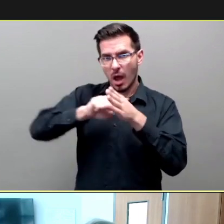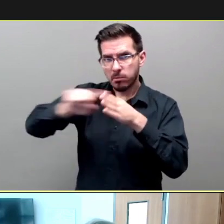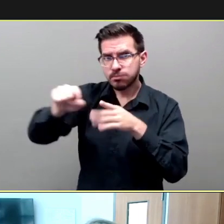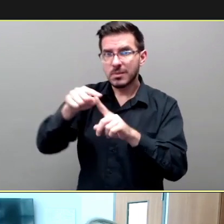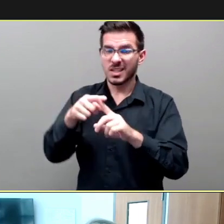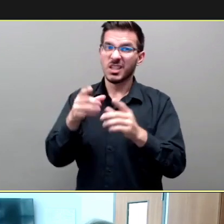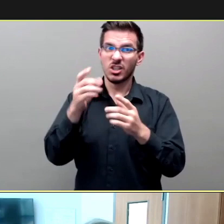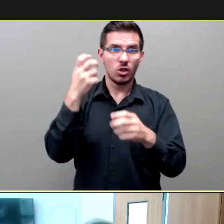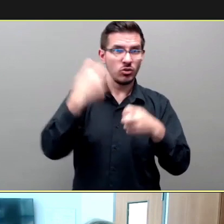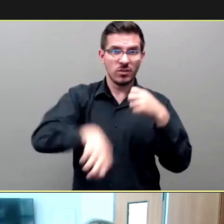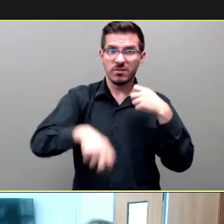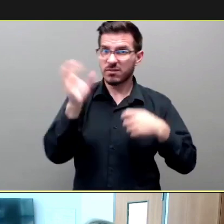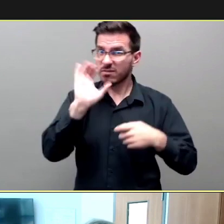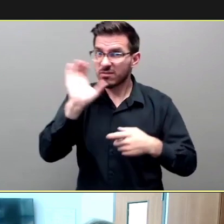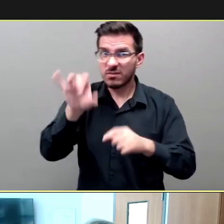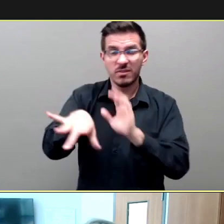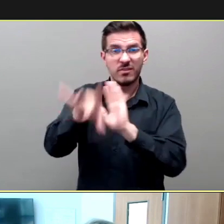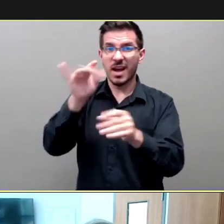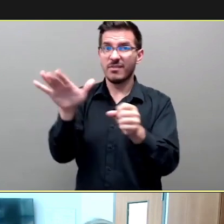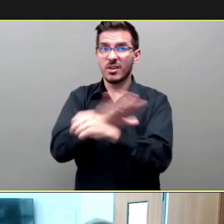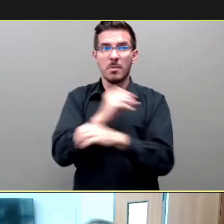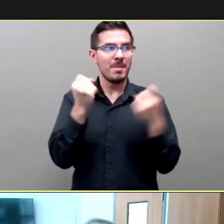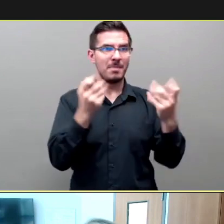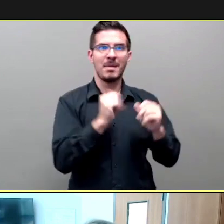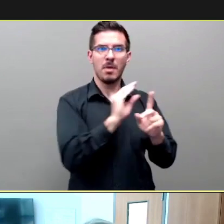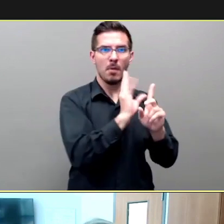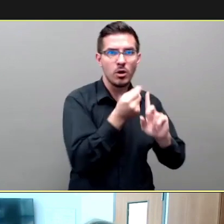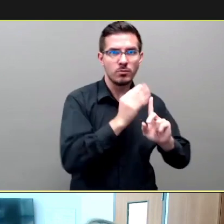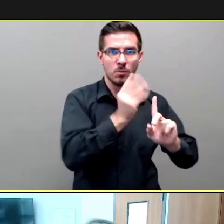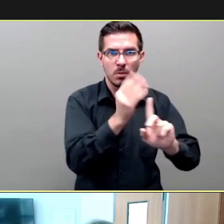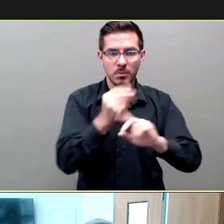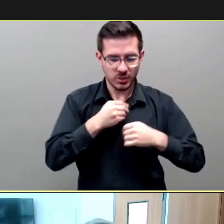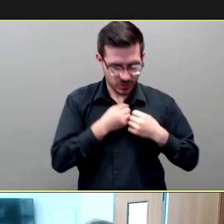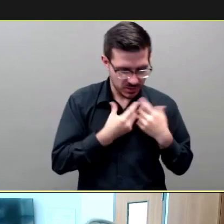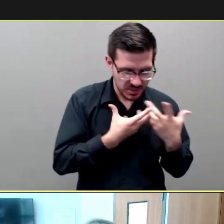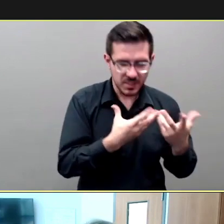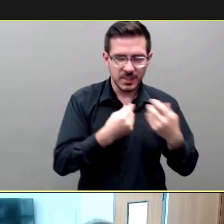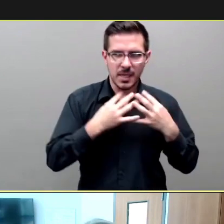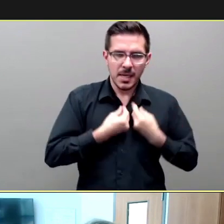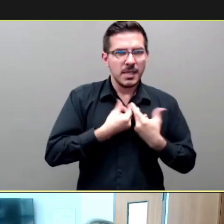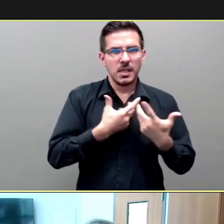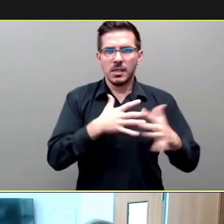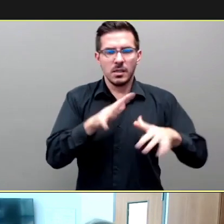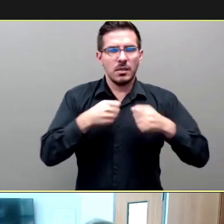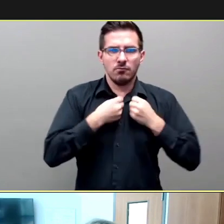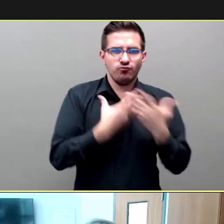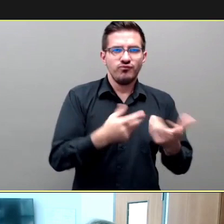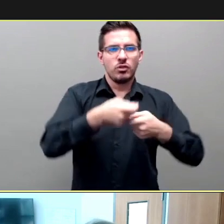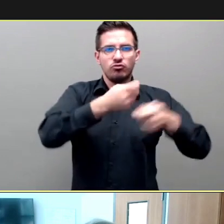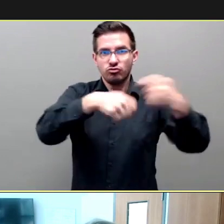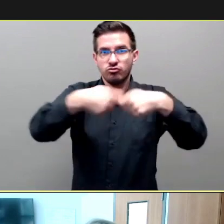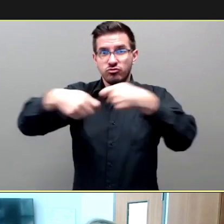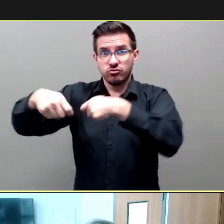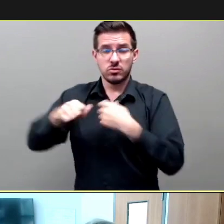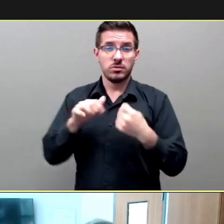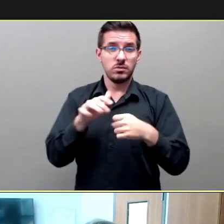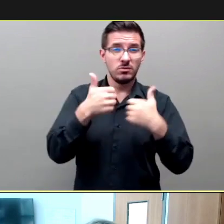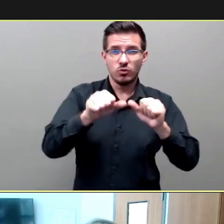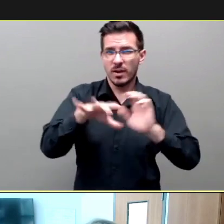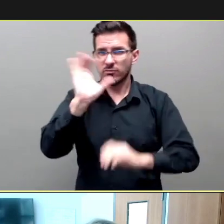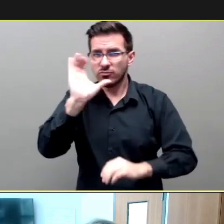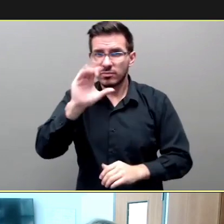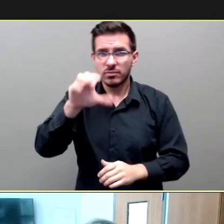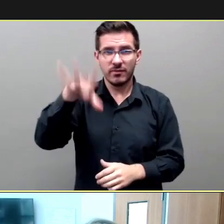during the pandemic, probably state epidemiologists had some of the highest turnover rate. And so we're still looking, but we're